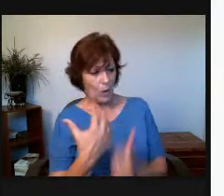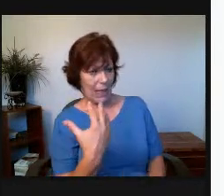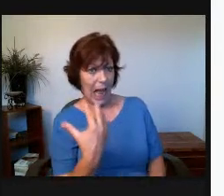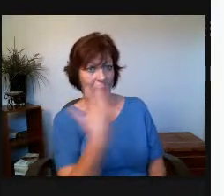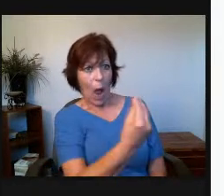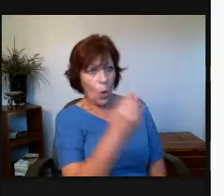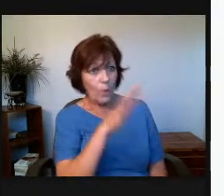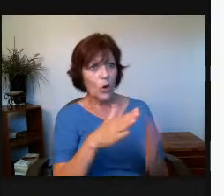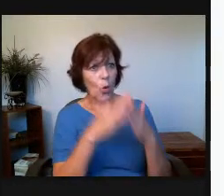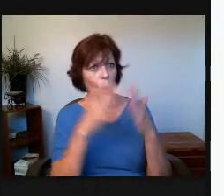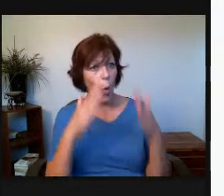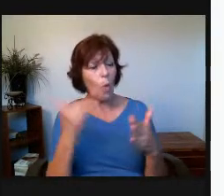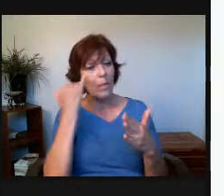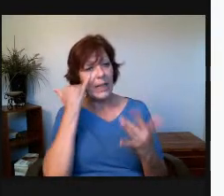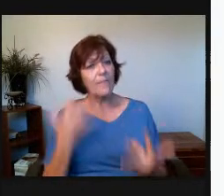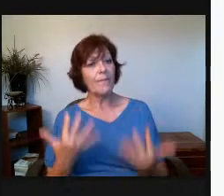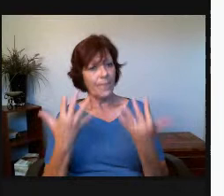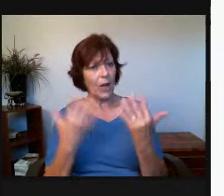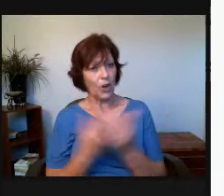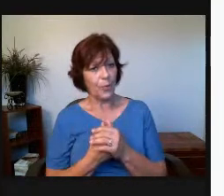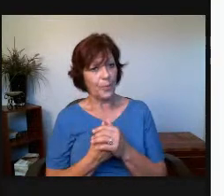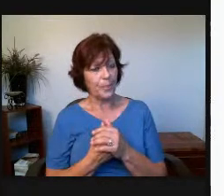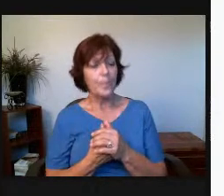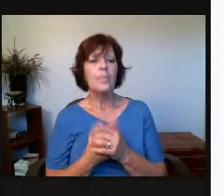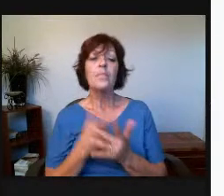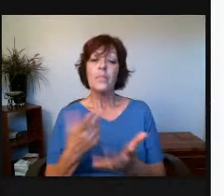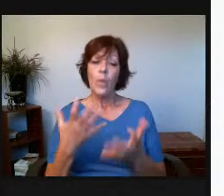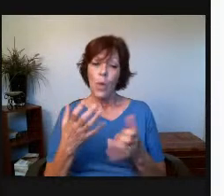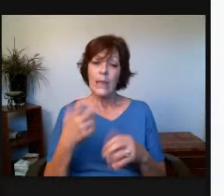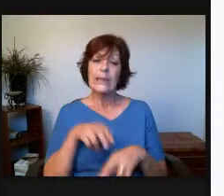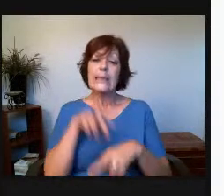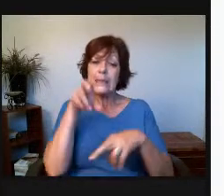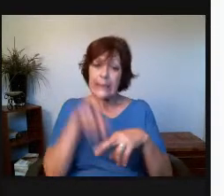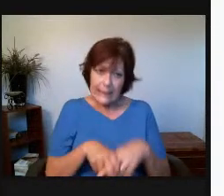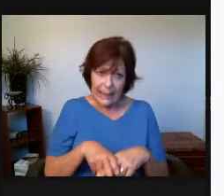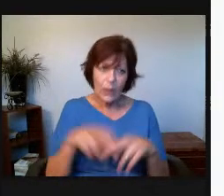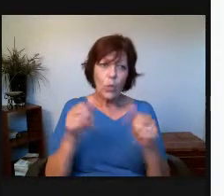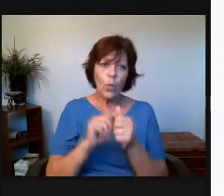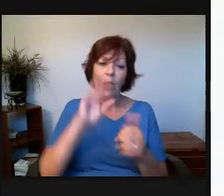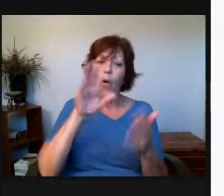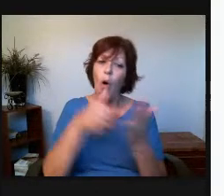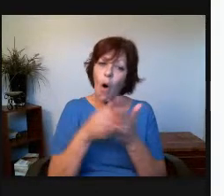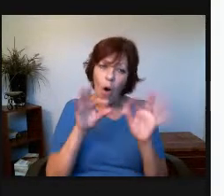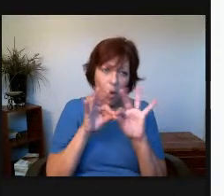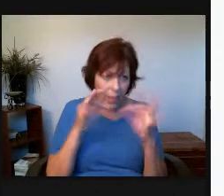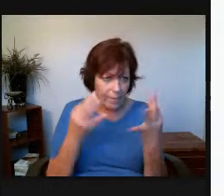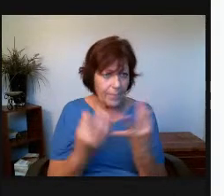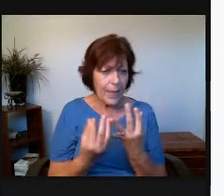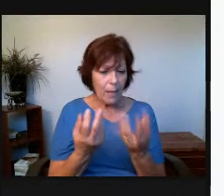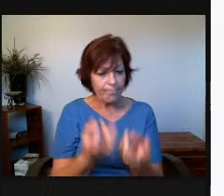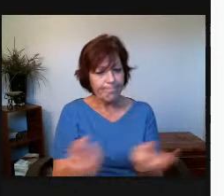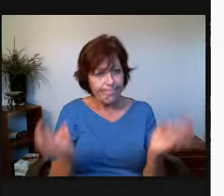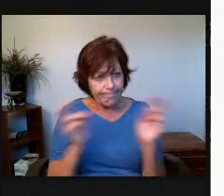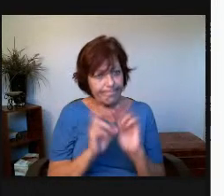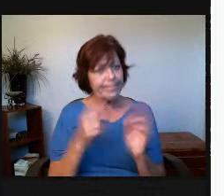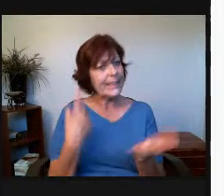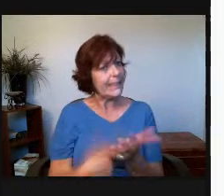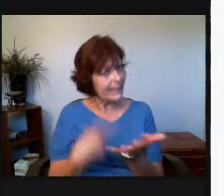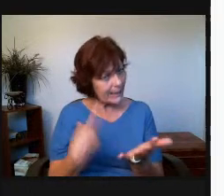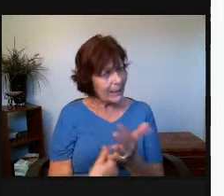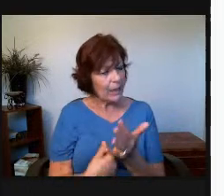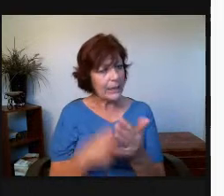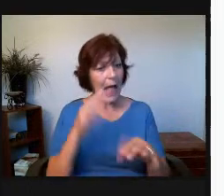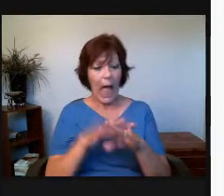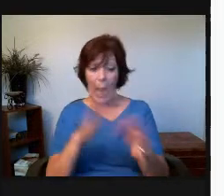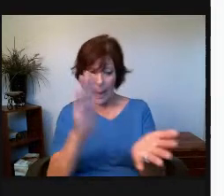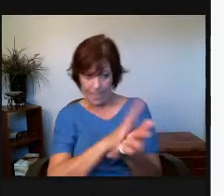your home in case of a fire. So you're going to want to sit down again with all of the family members to discuss this. On a piece of